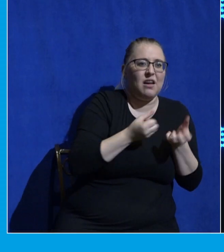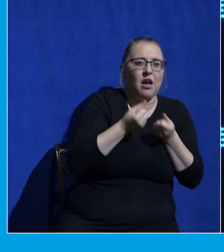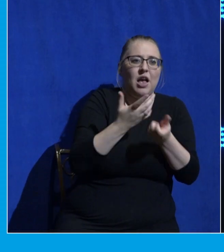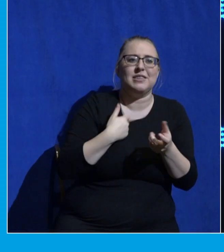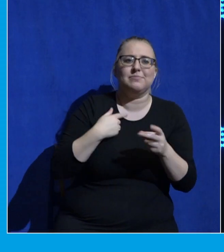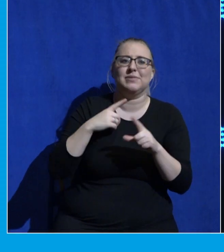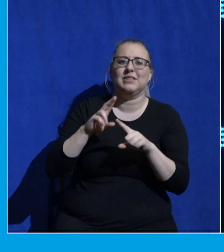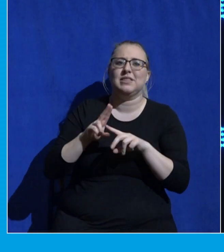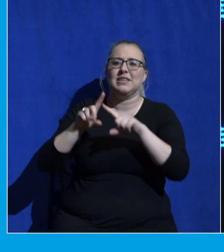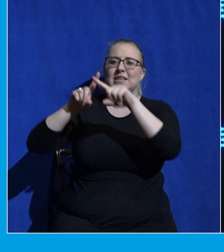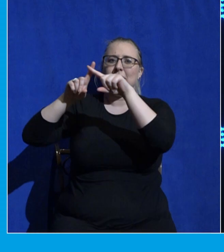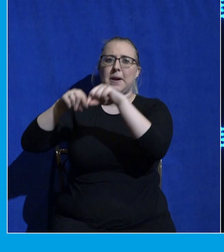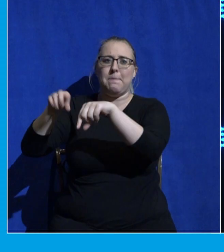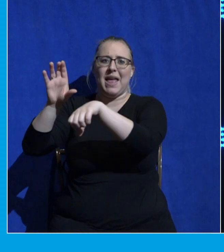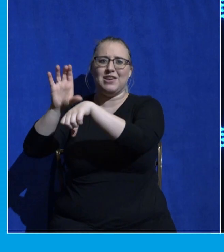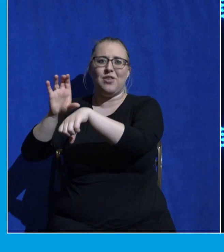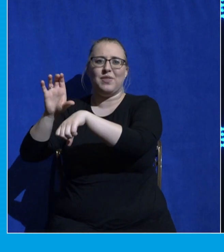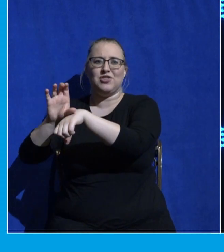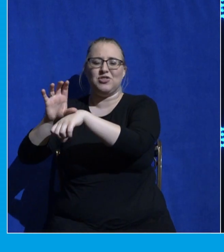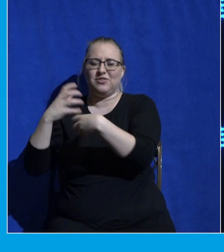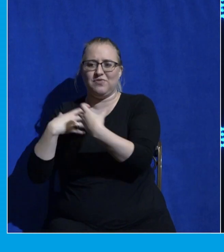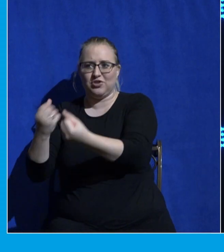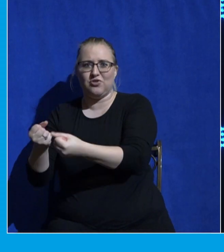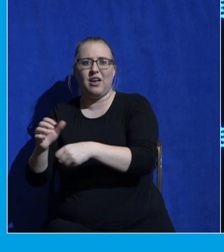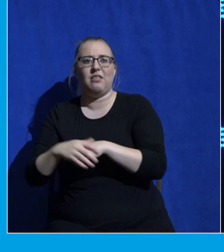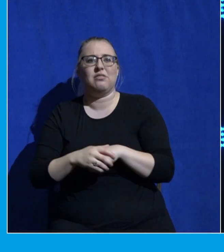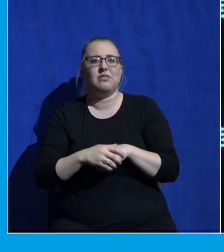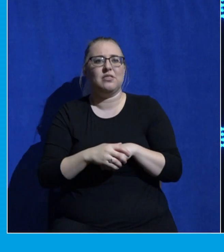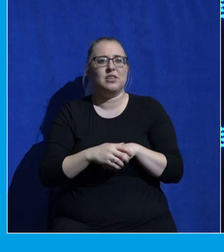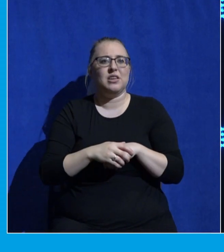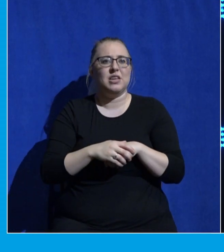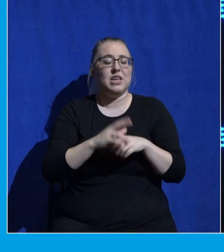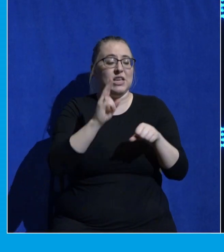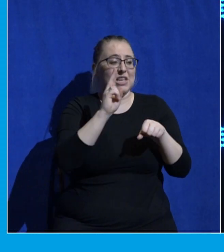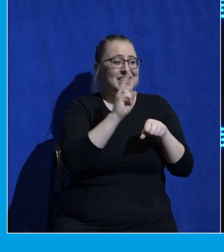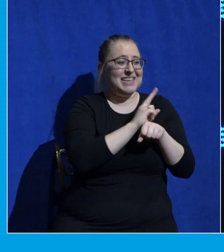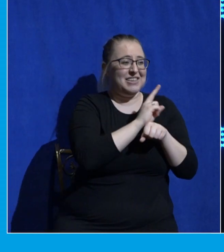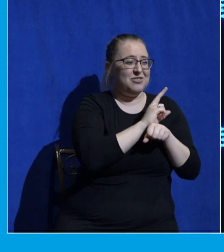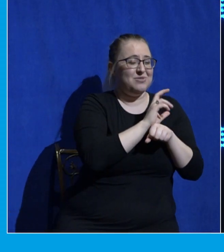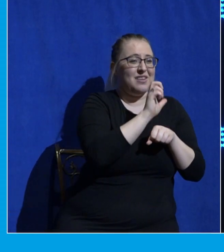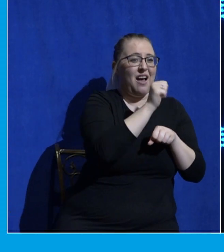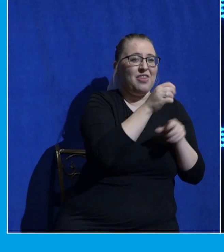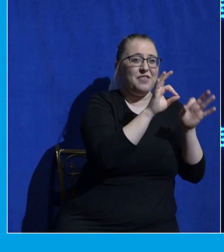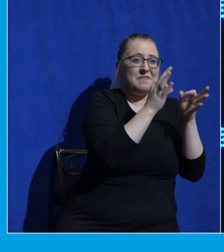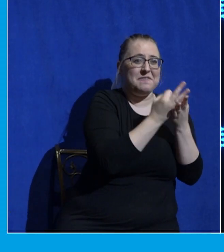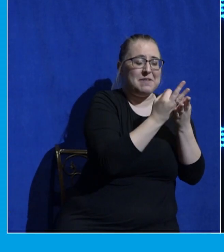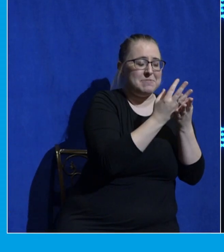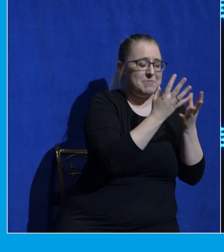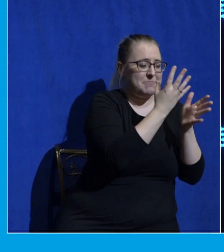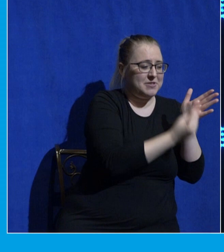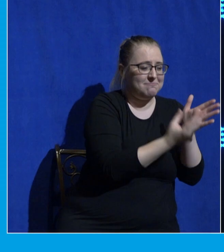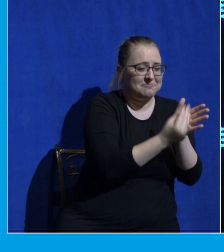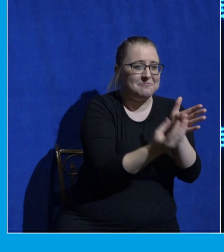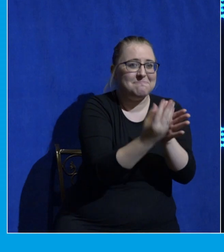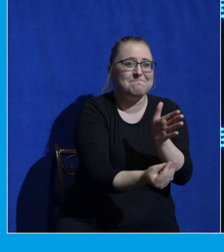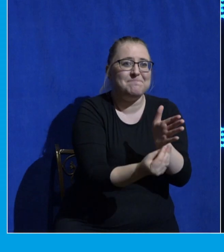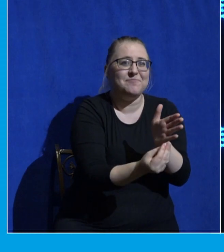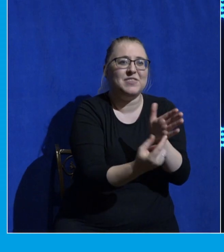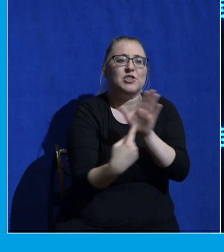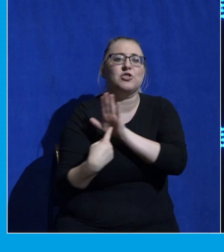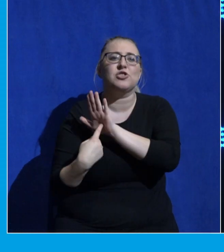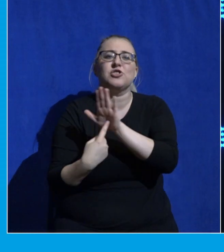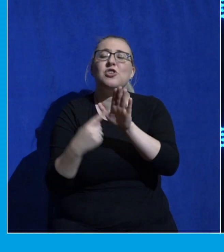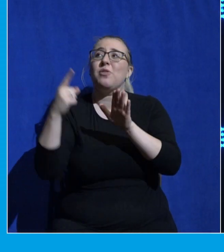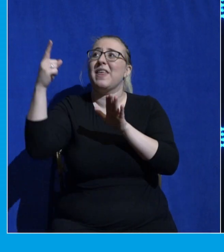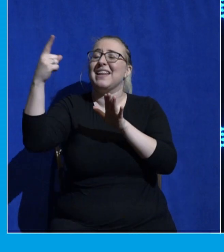strength. God kept me by using even death of close loved ones in my life to reveal that he's the good author